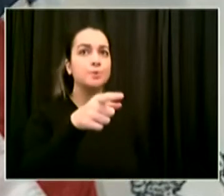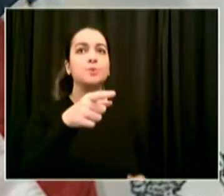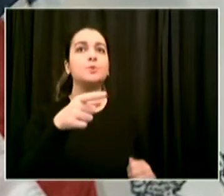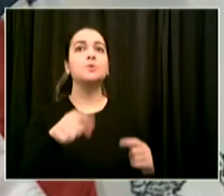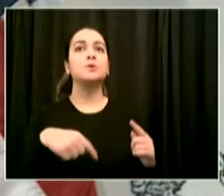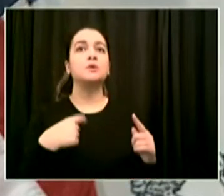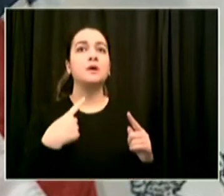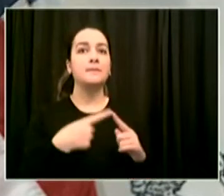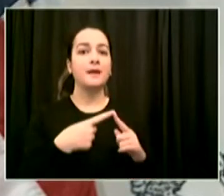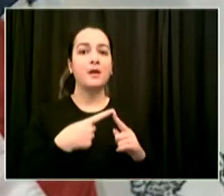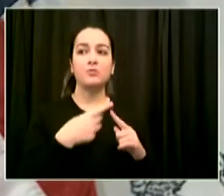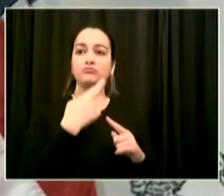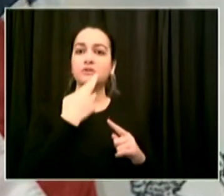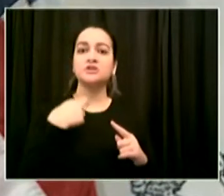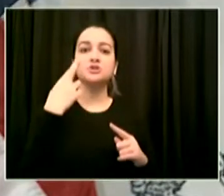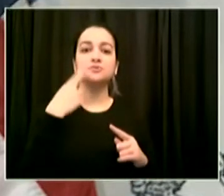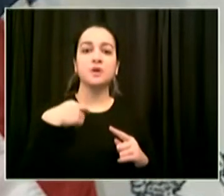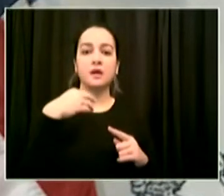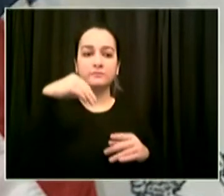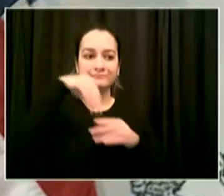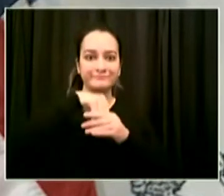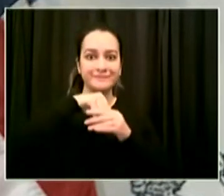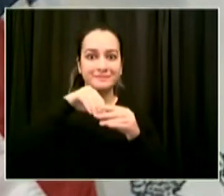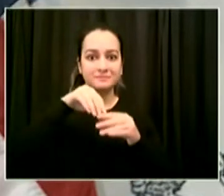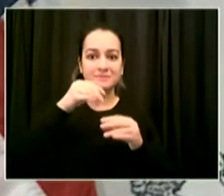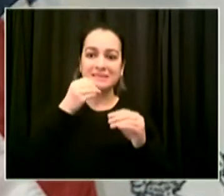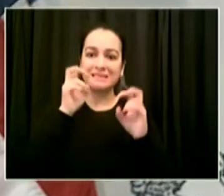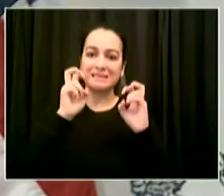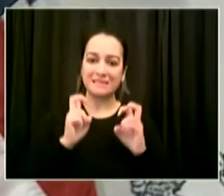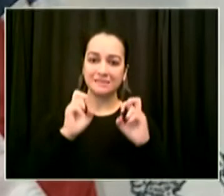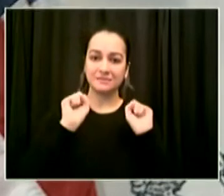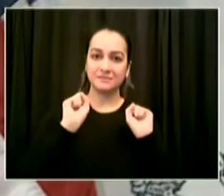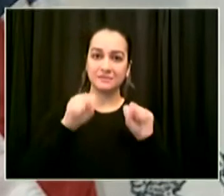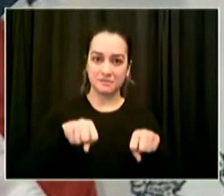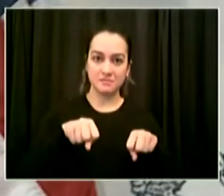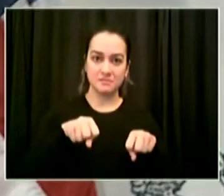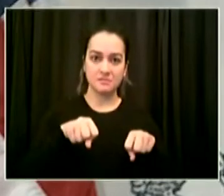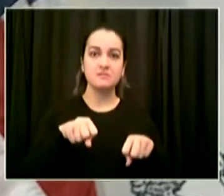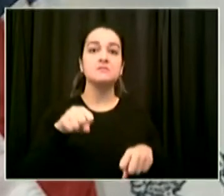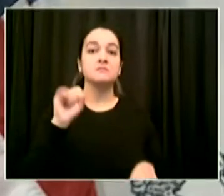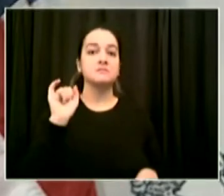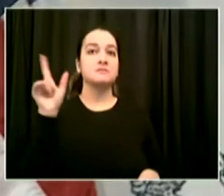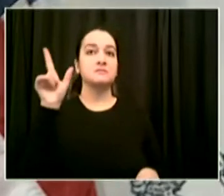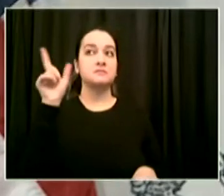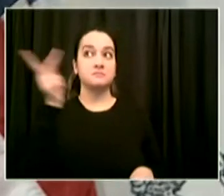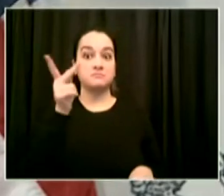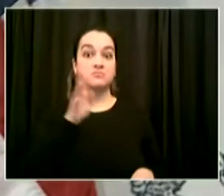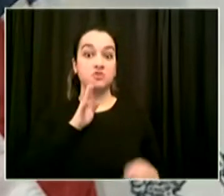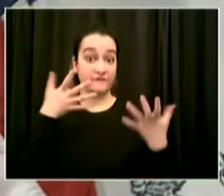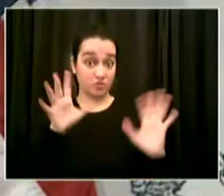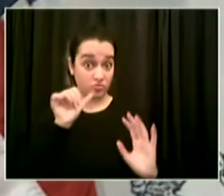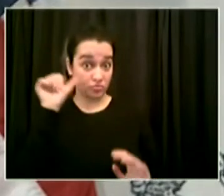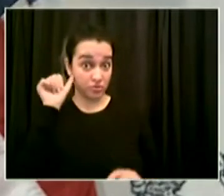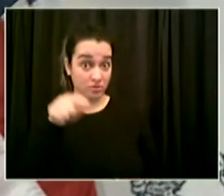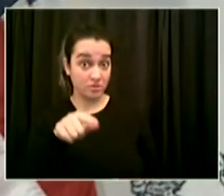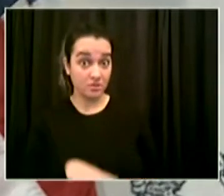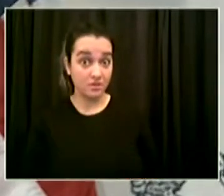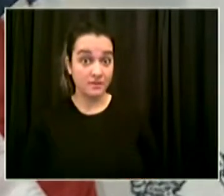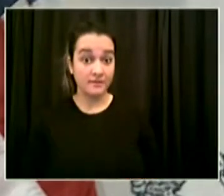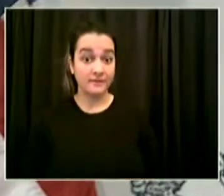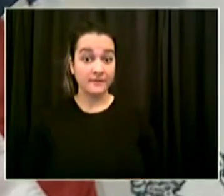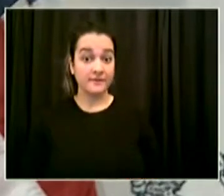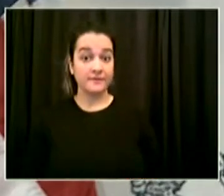dining and how it can be viable? Yeah, the governor and I spoke yesterday morning. I think the bottom line